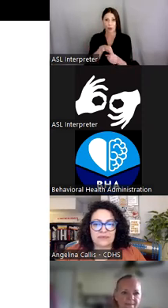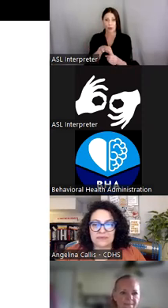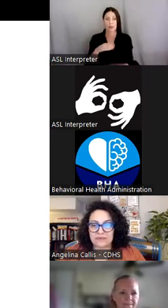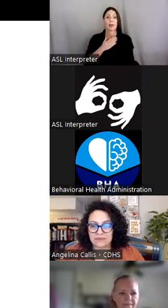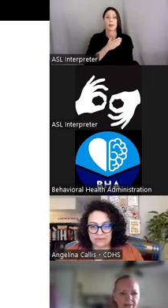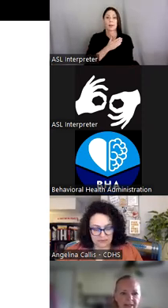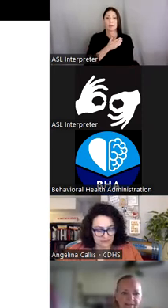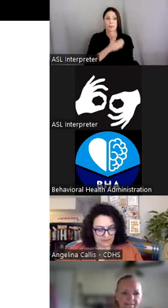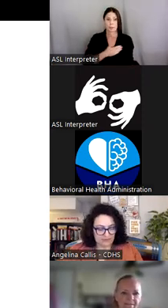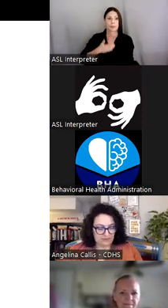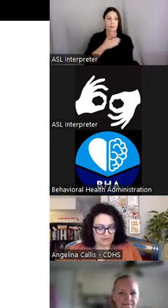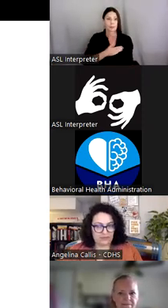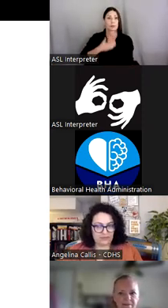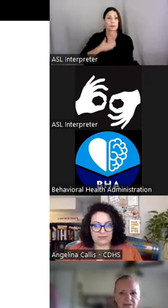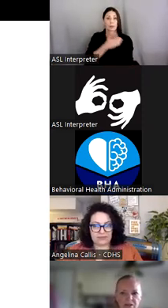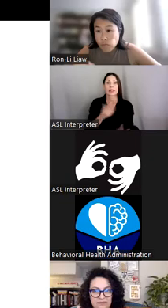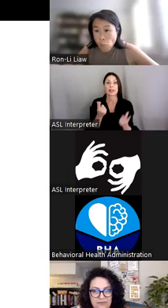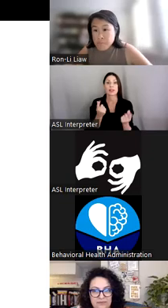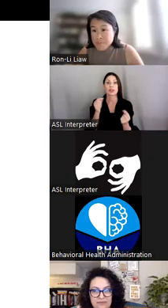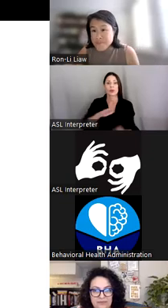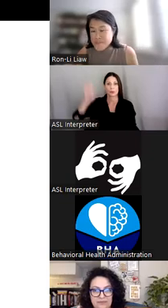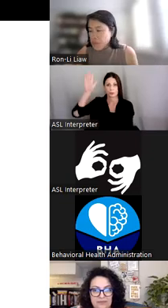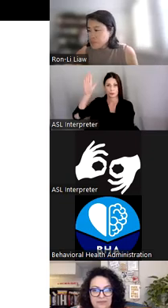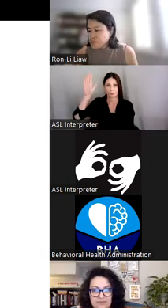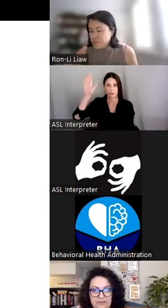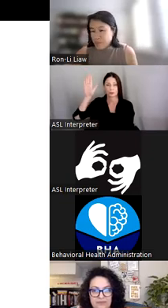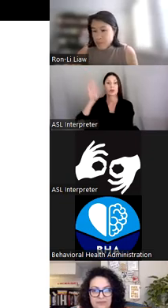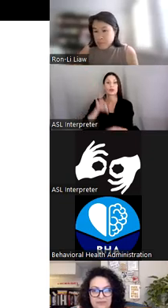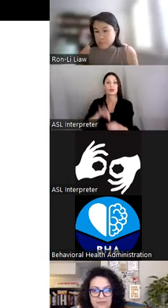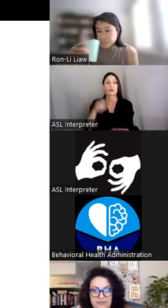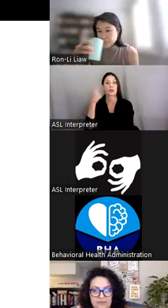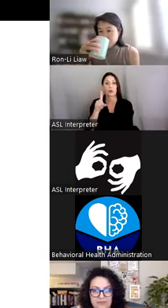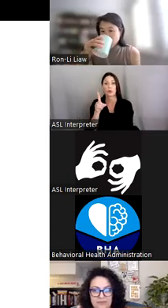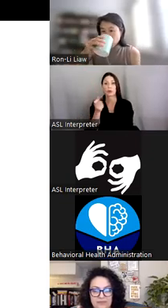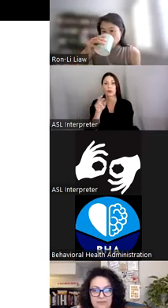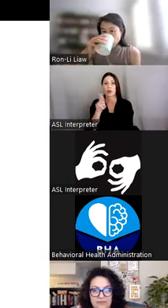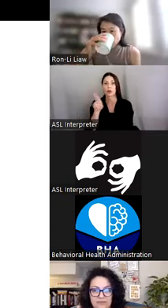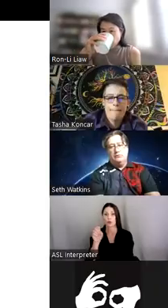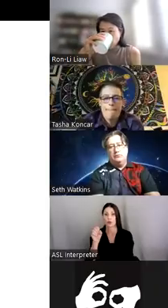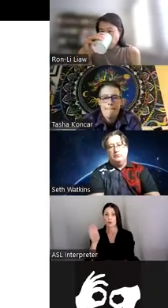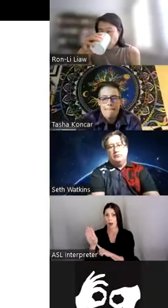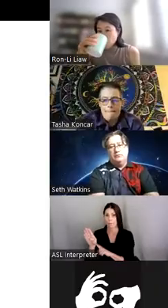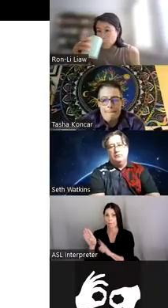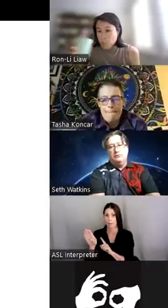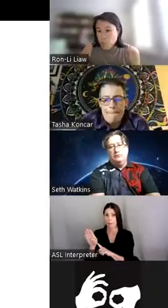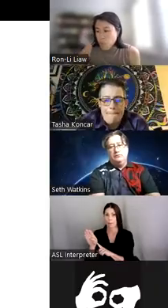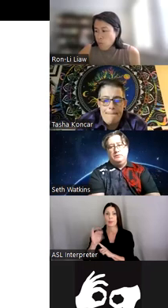Please raise your hand to vote for Dr. Rob to chair this